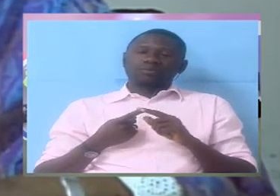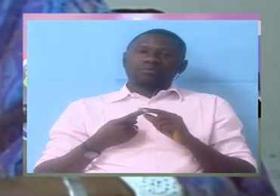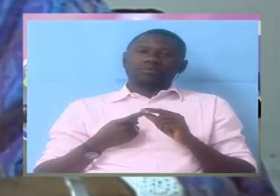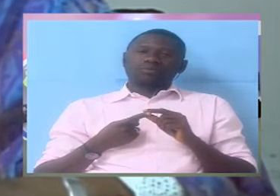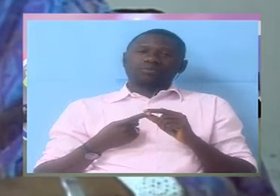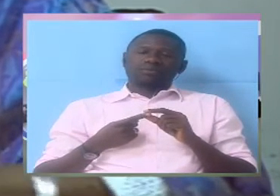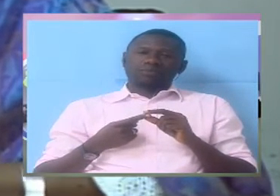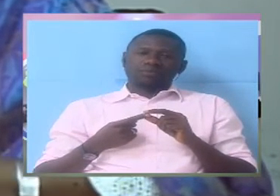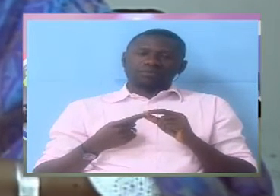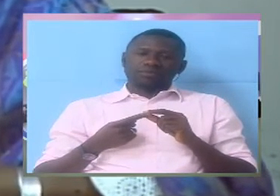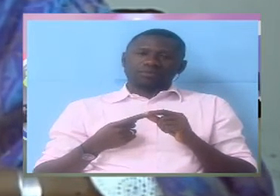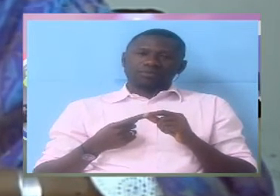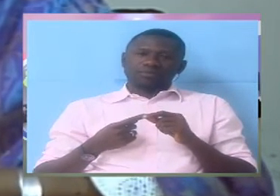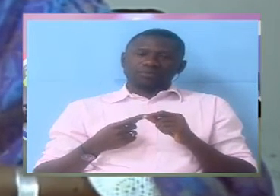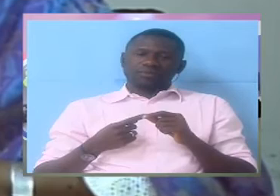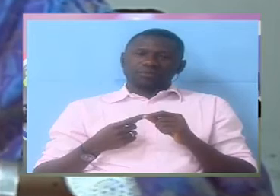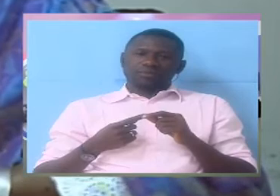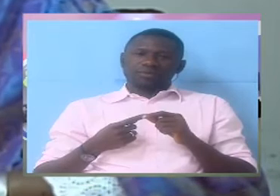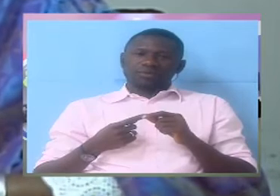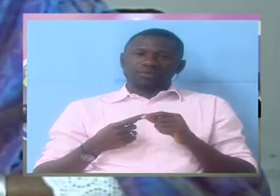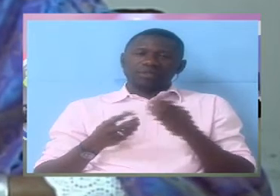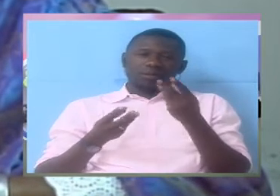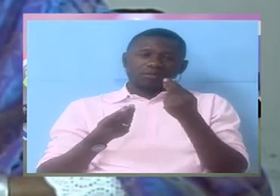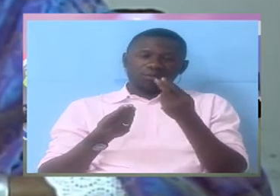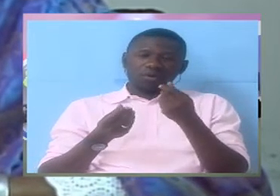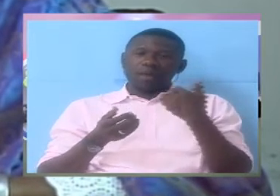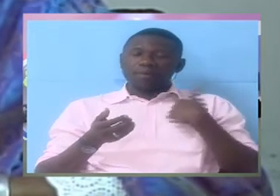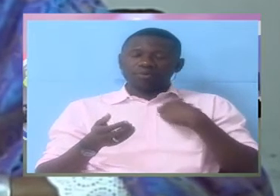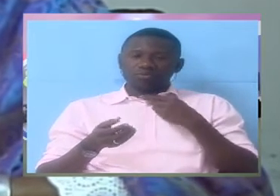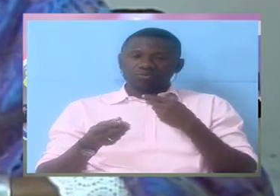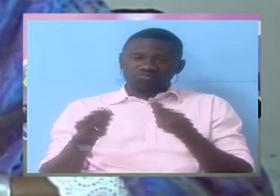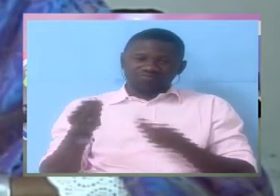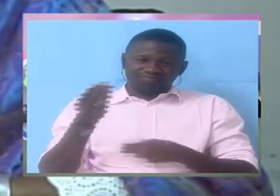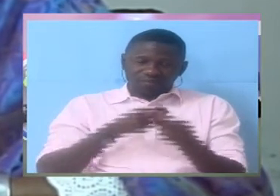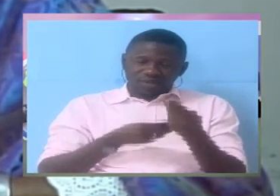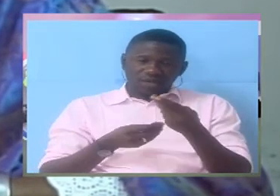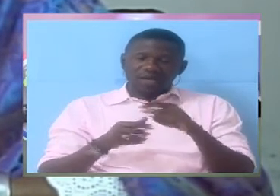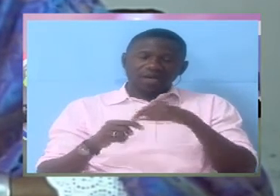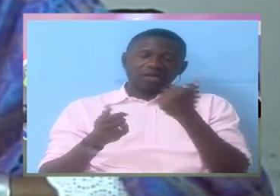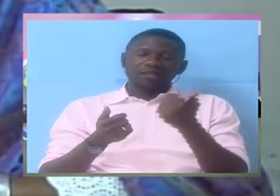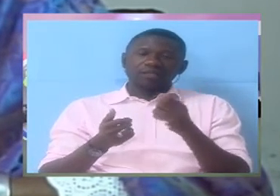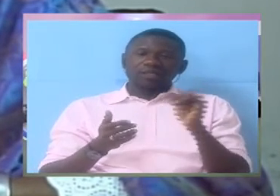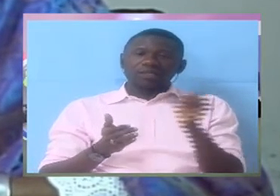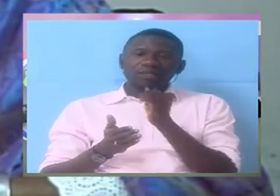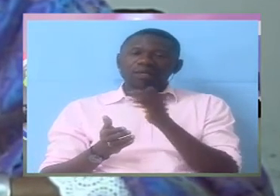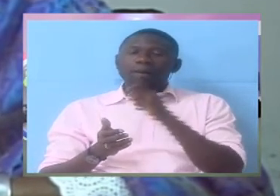that is the money doublers and